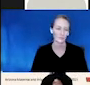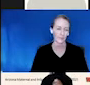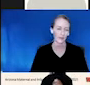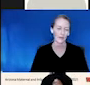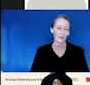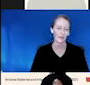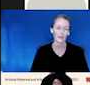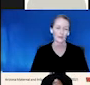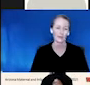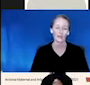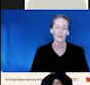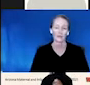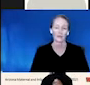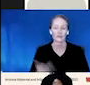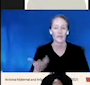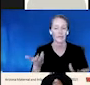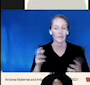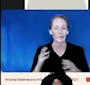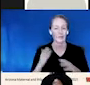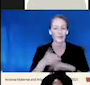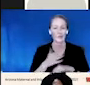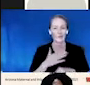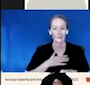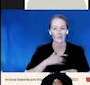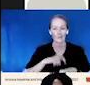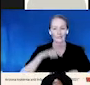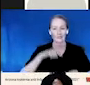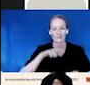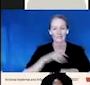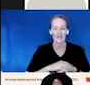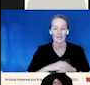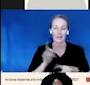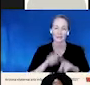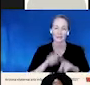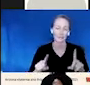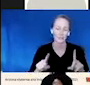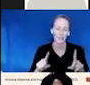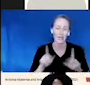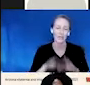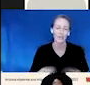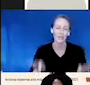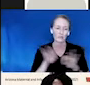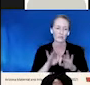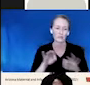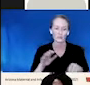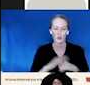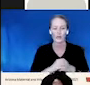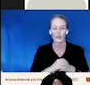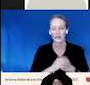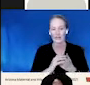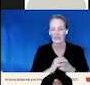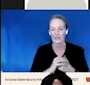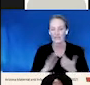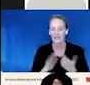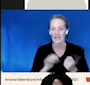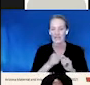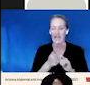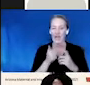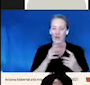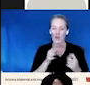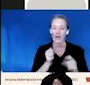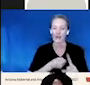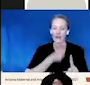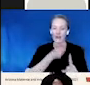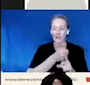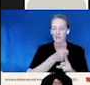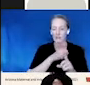So with that, I don't want to go over my time. Key considerations are that the Indigenous determinants of health impact maternal and child health, and they should be